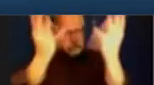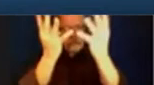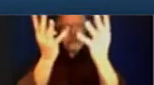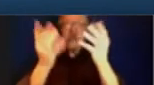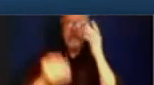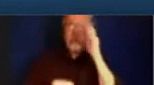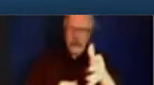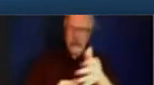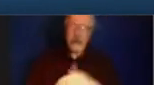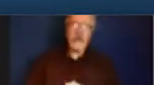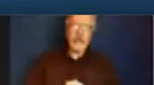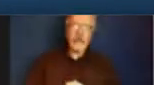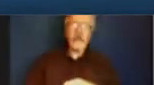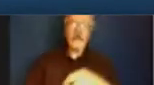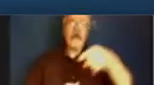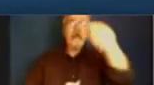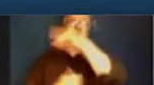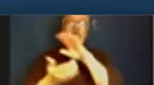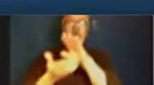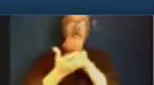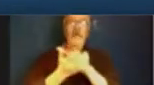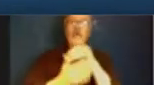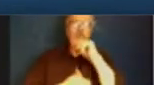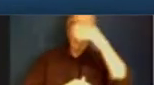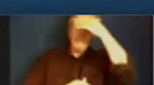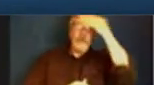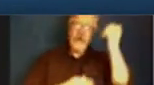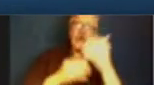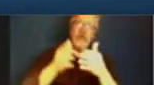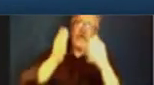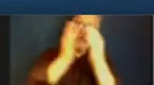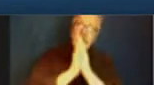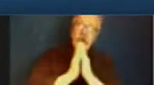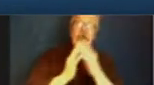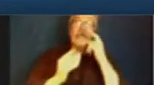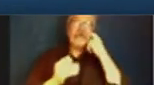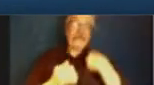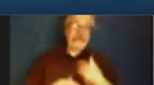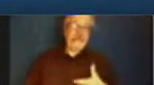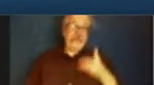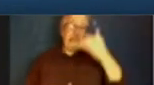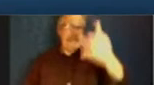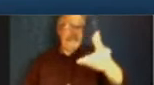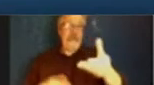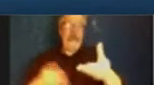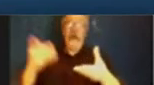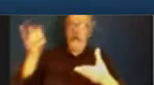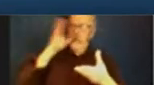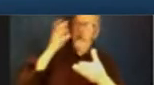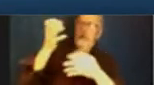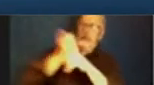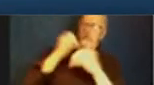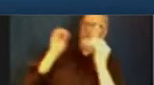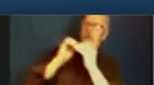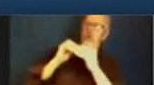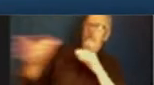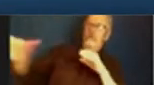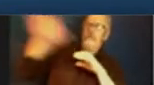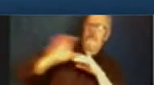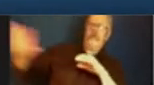supplies on top of what they've already been given. We want to make sure that keeping the schools open remains our